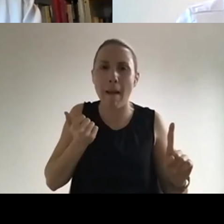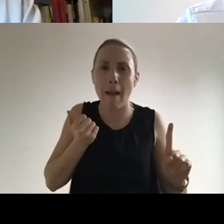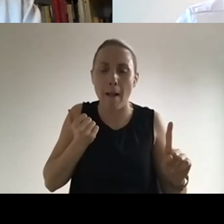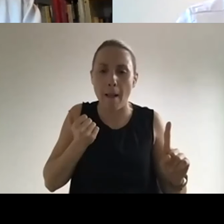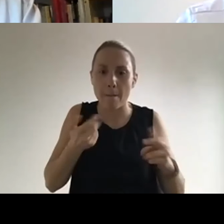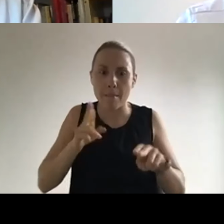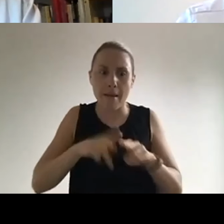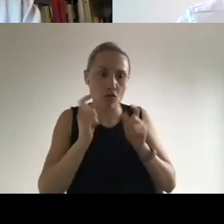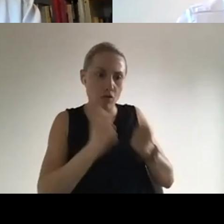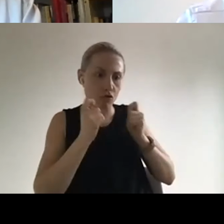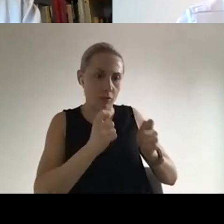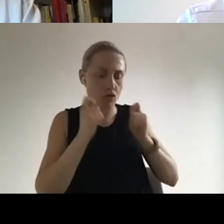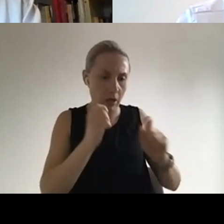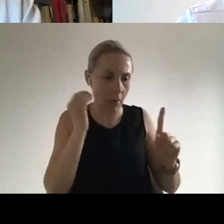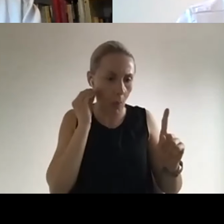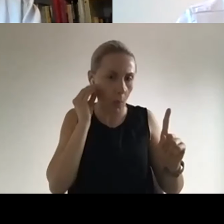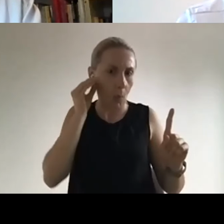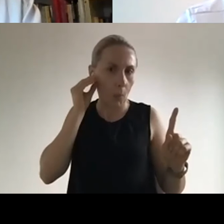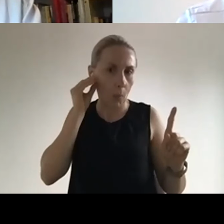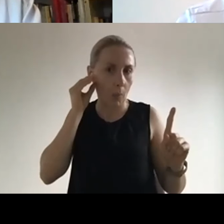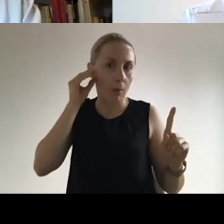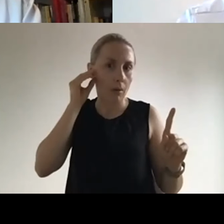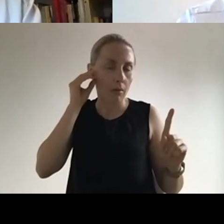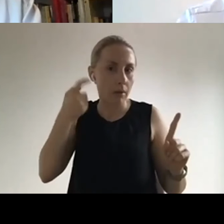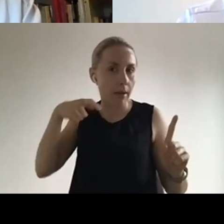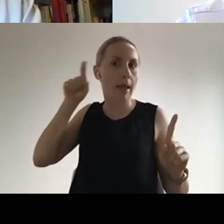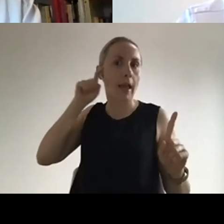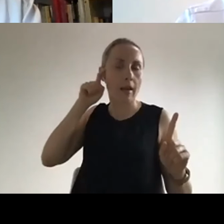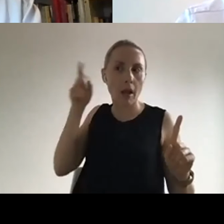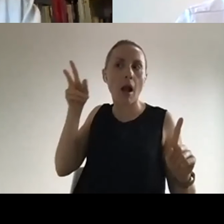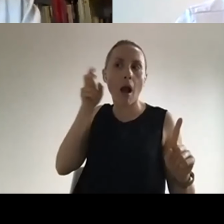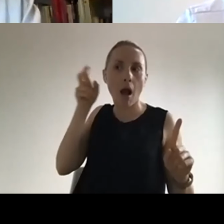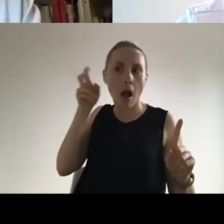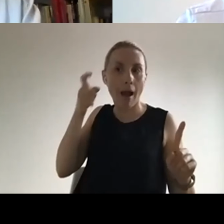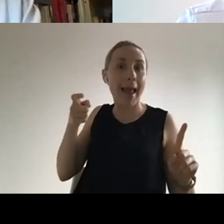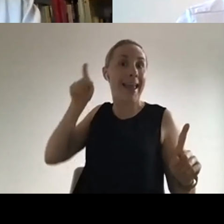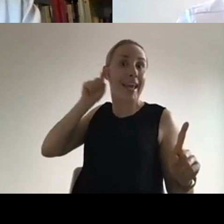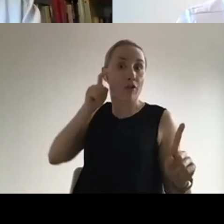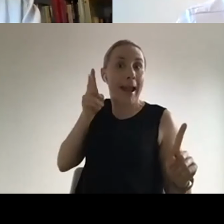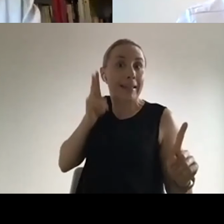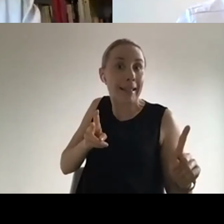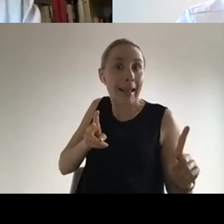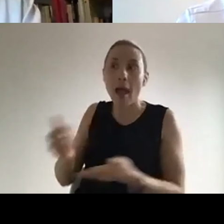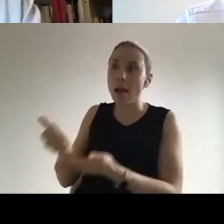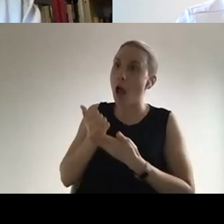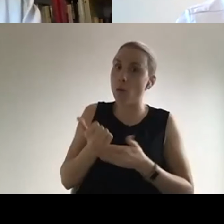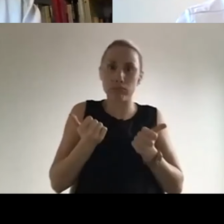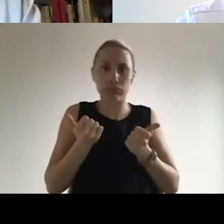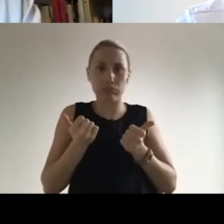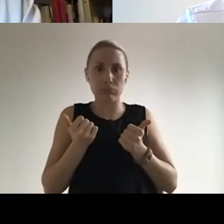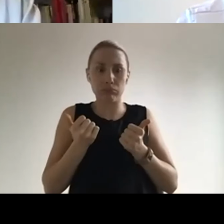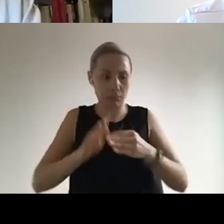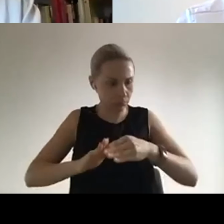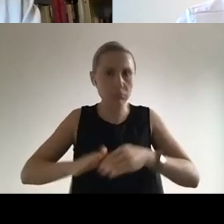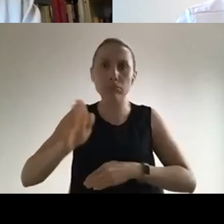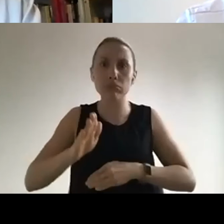can develop drugs that hold the progression of hearing loss so people can postpone the years with where they